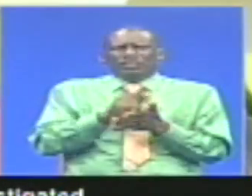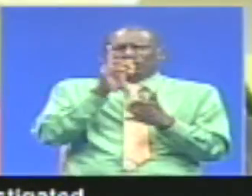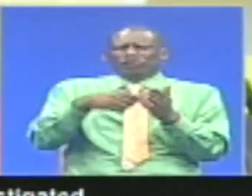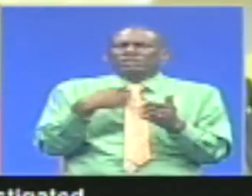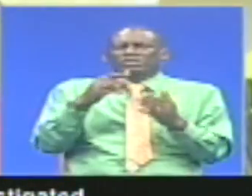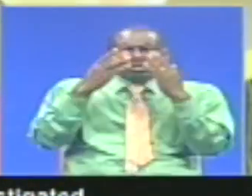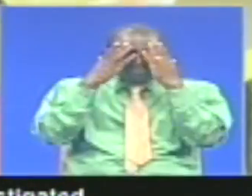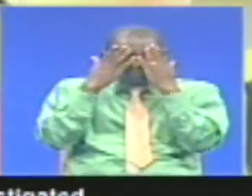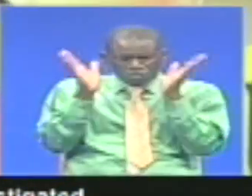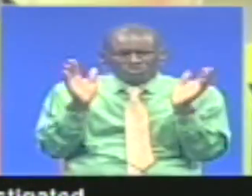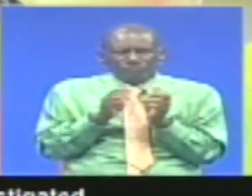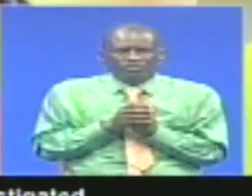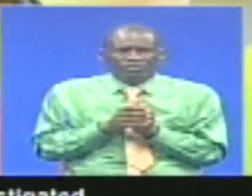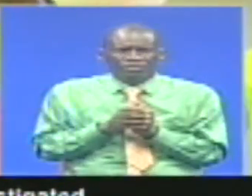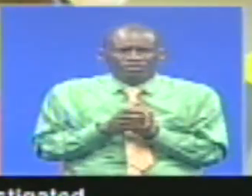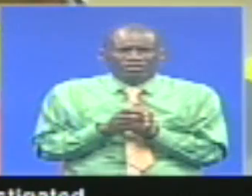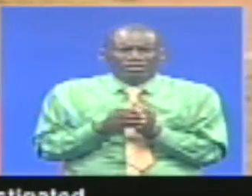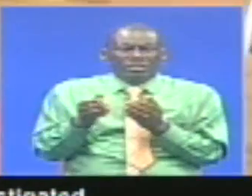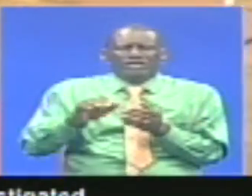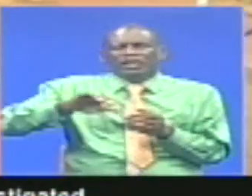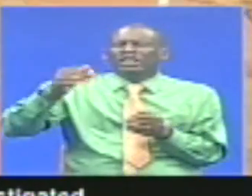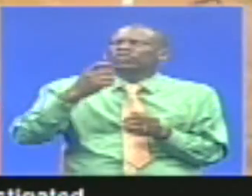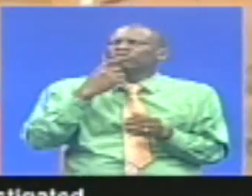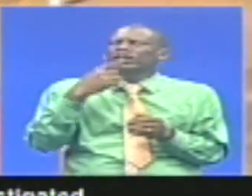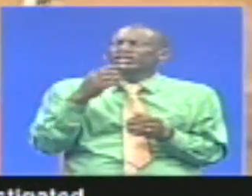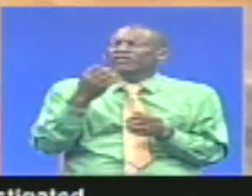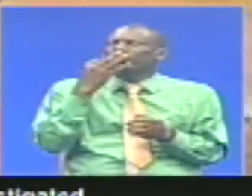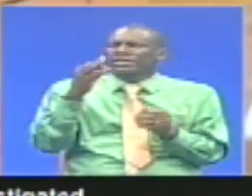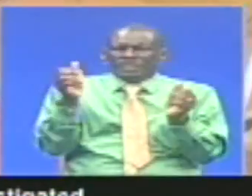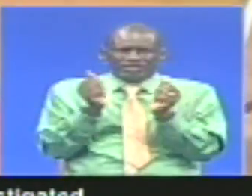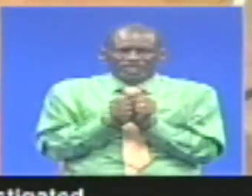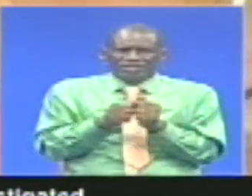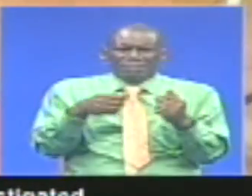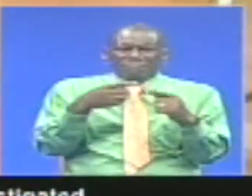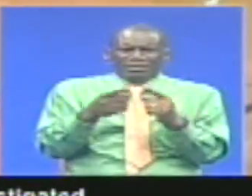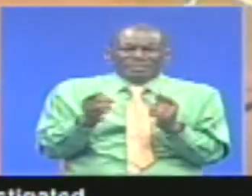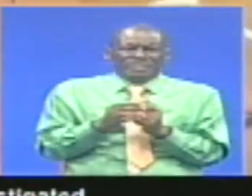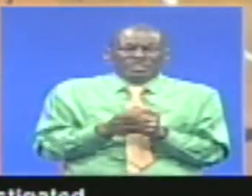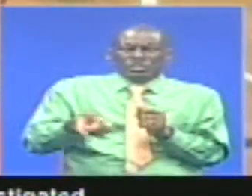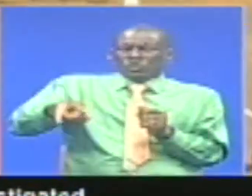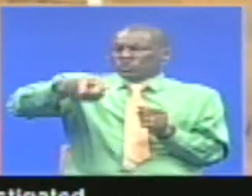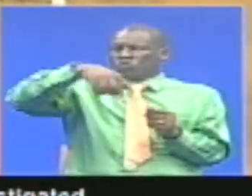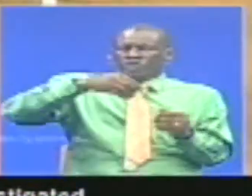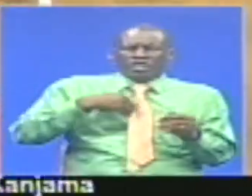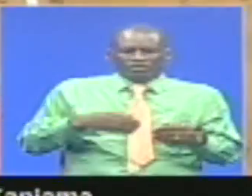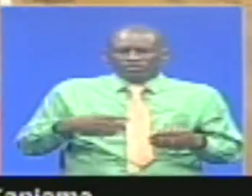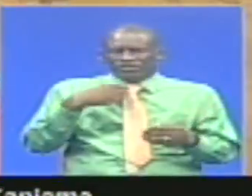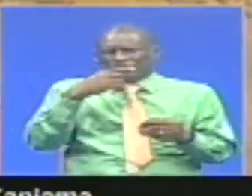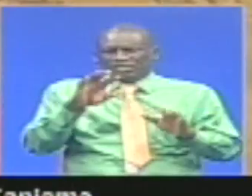know. Lake Turkana is saying 310, but we've made a provision